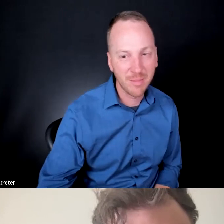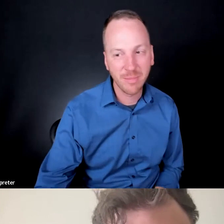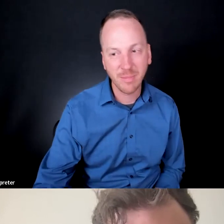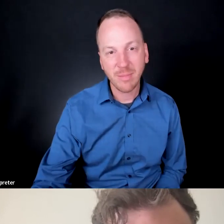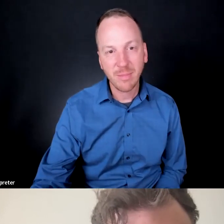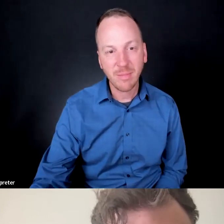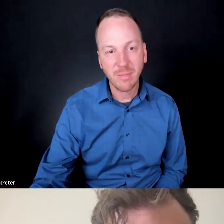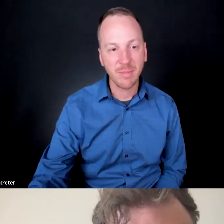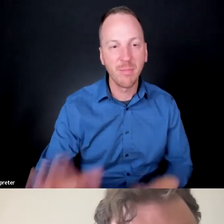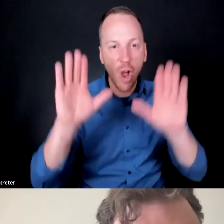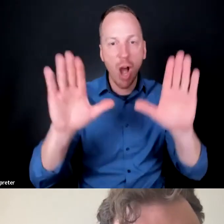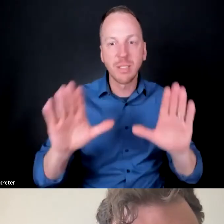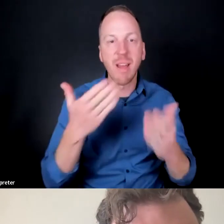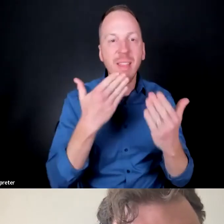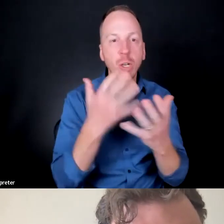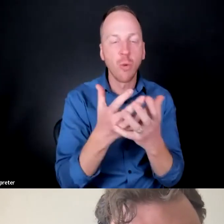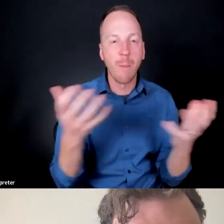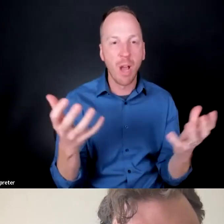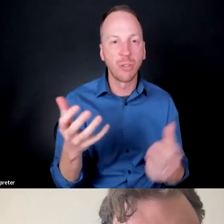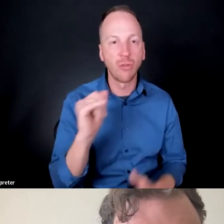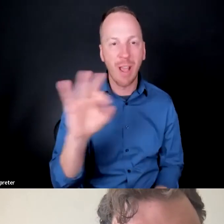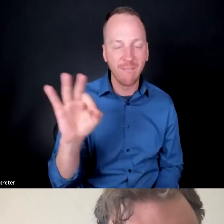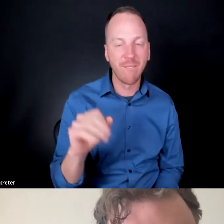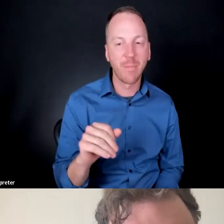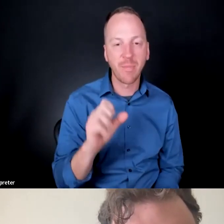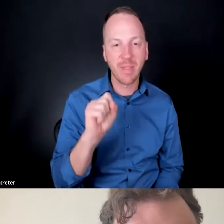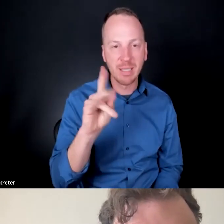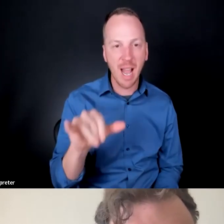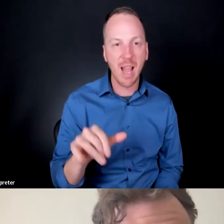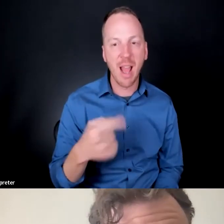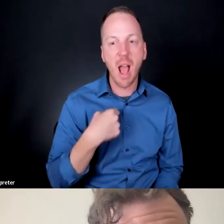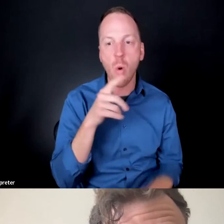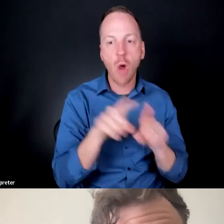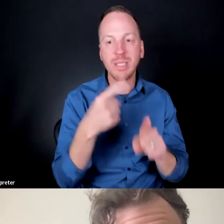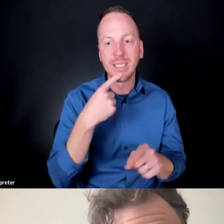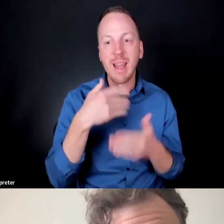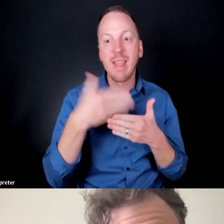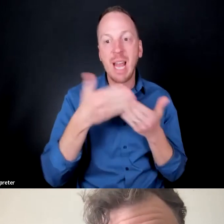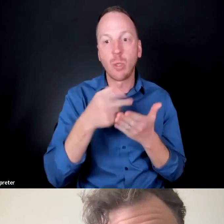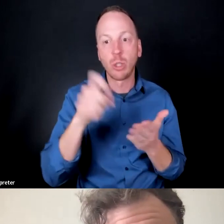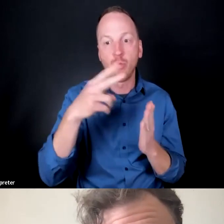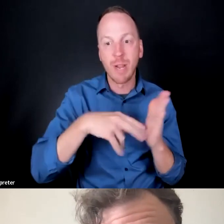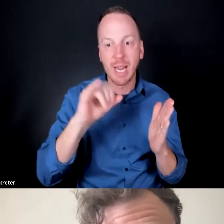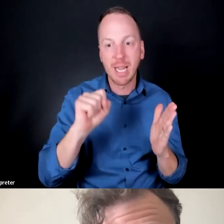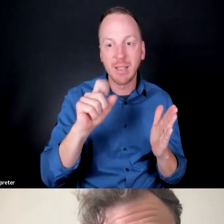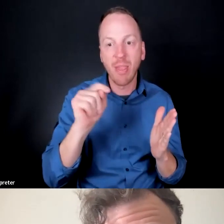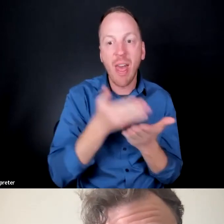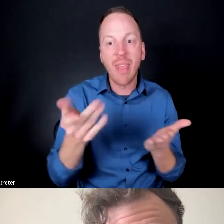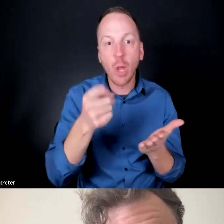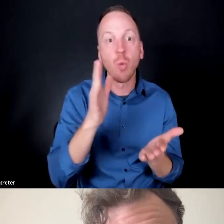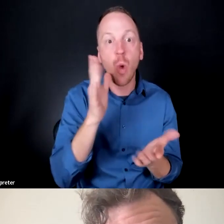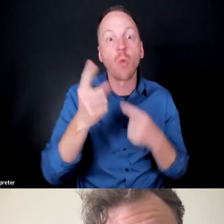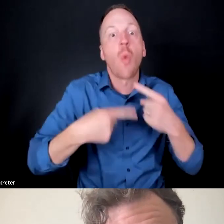So. Awesome. Well, thank you so much, Jeff. Sky, I'll also say the next thing you should read is the thing you were going to